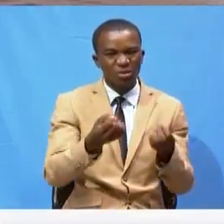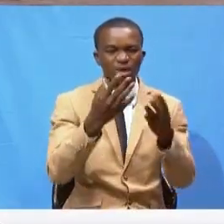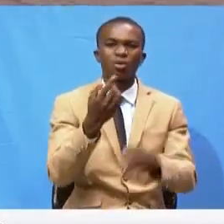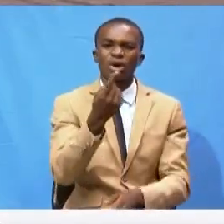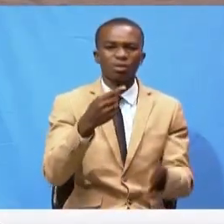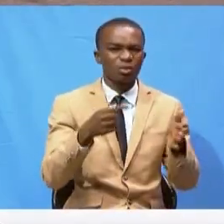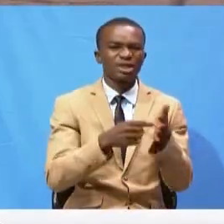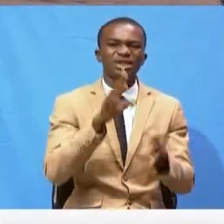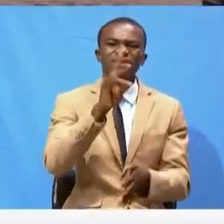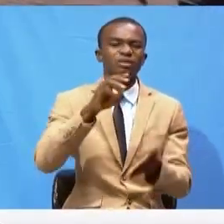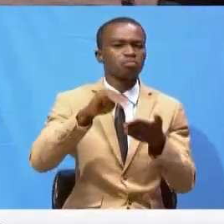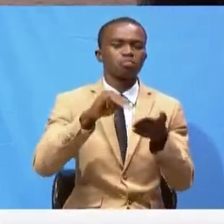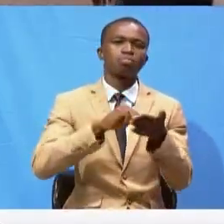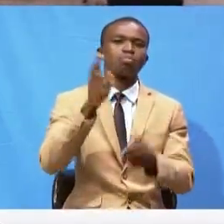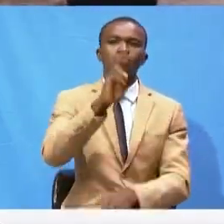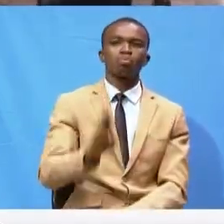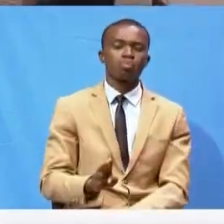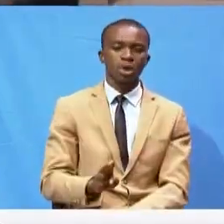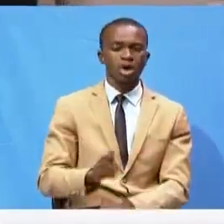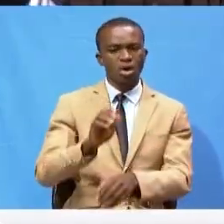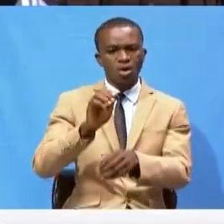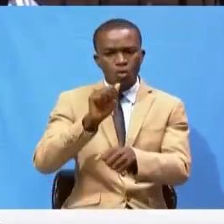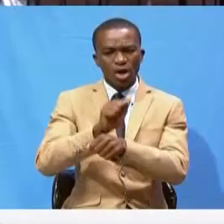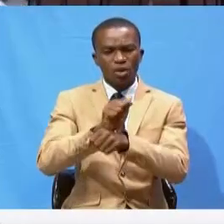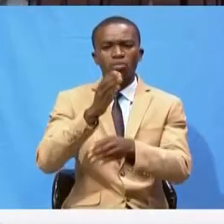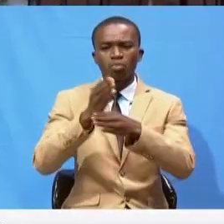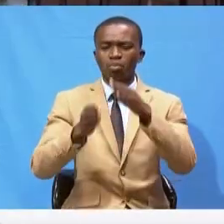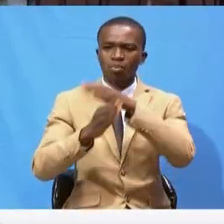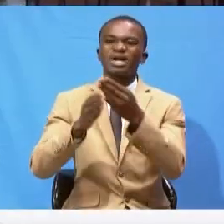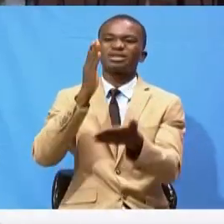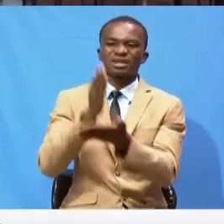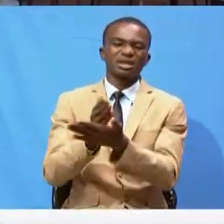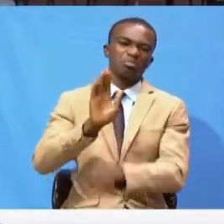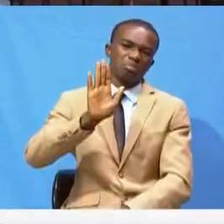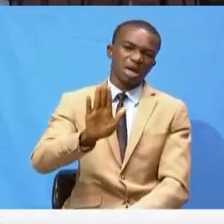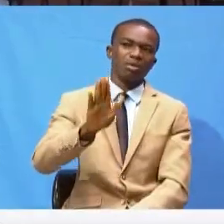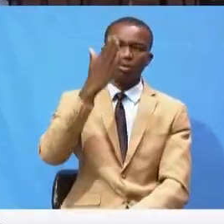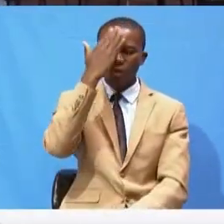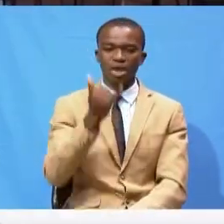million, disclosed that it has suspended works due to the floods. The market is at